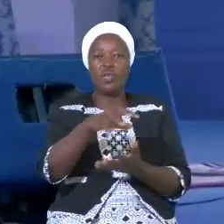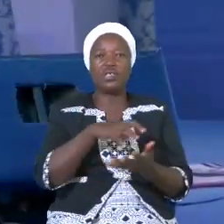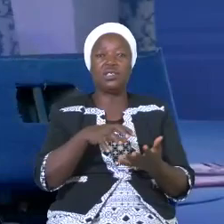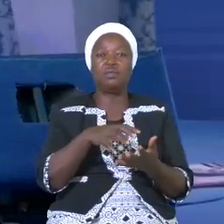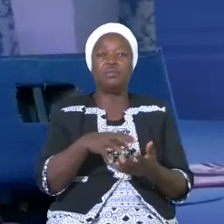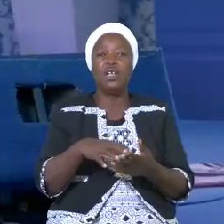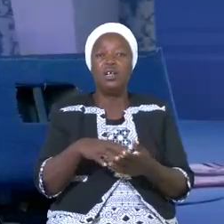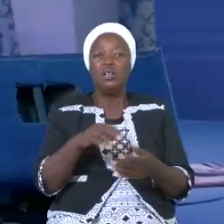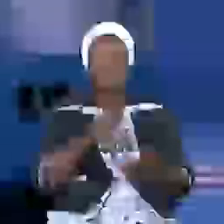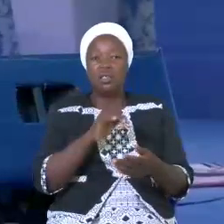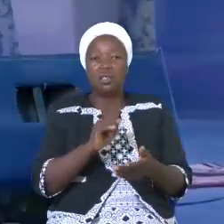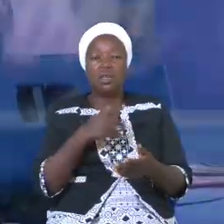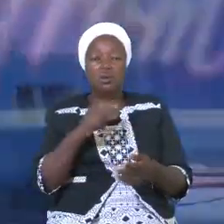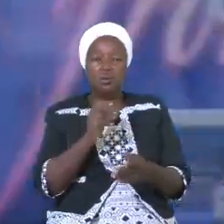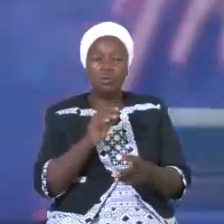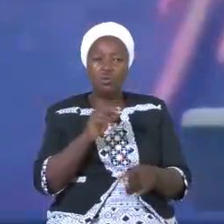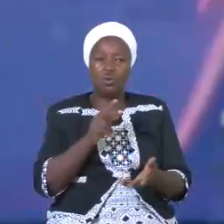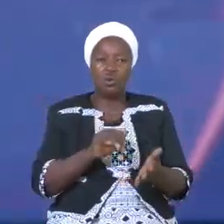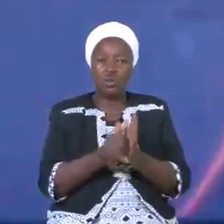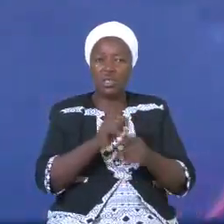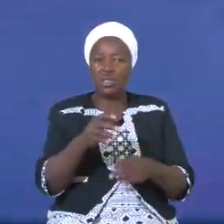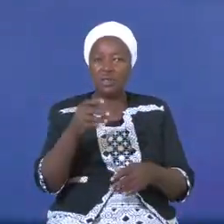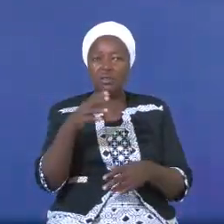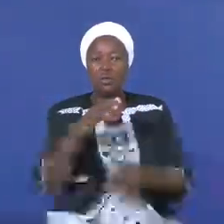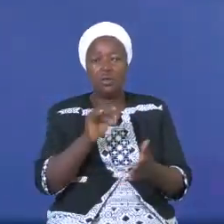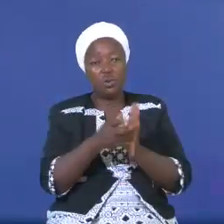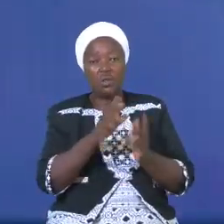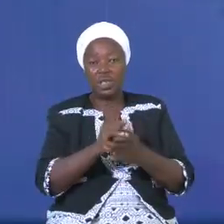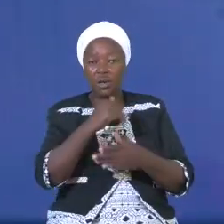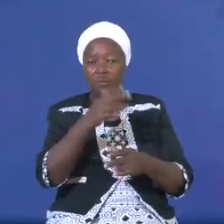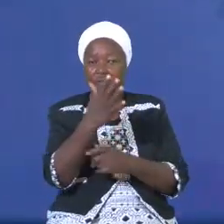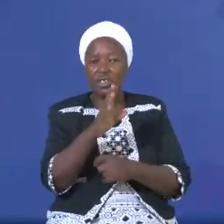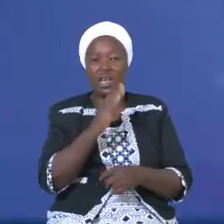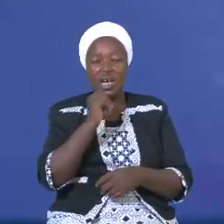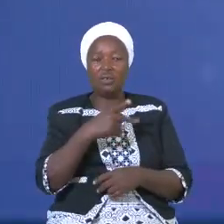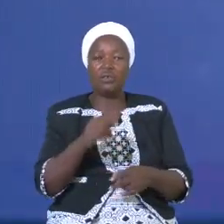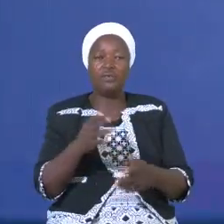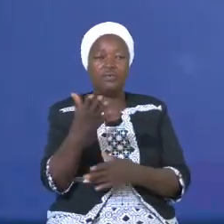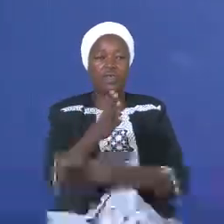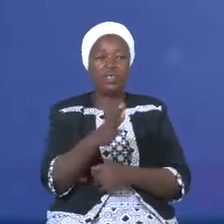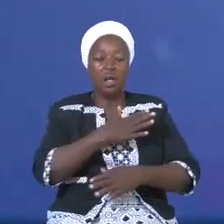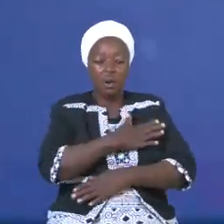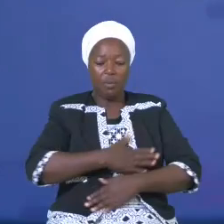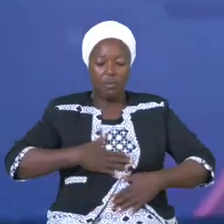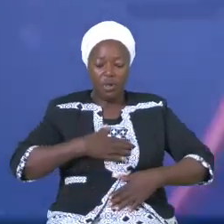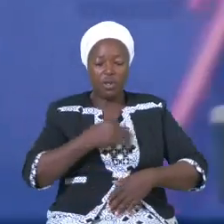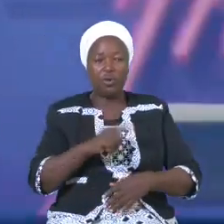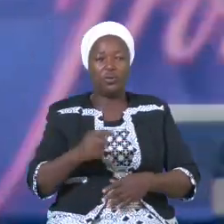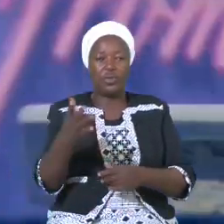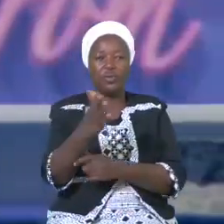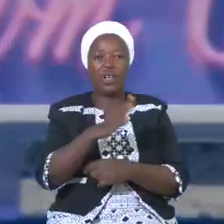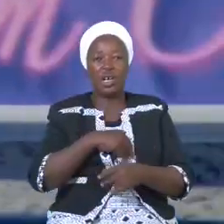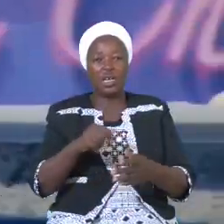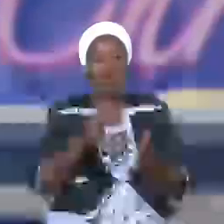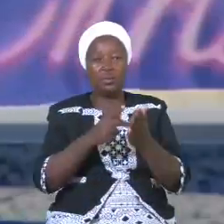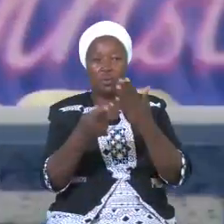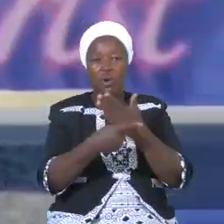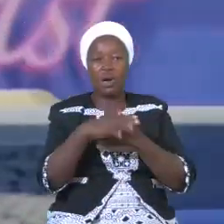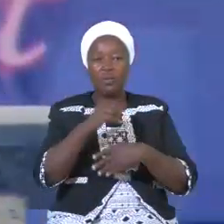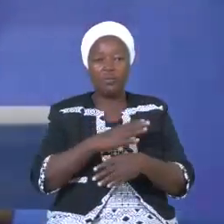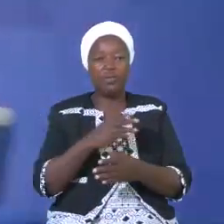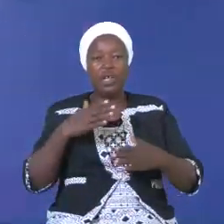flesh of the flesh pleasures of the flesh and the program of the flesh and the